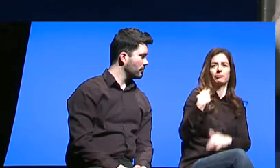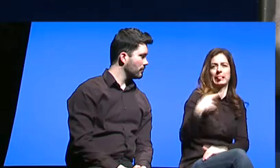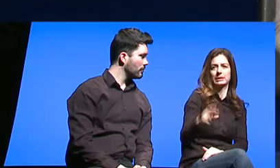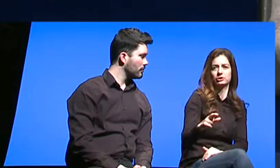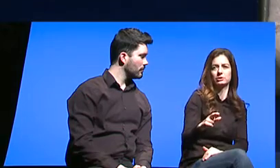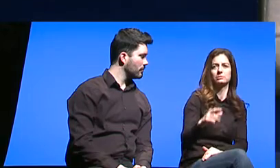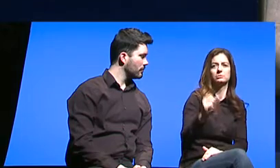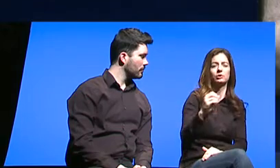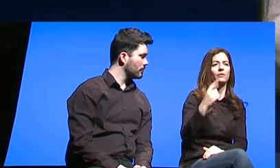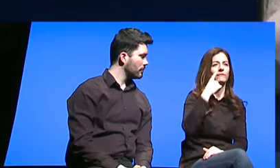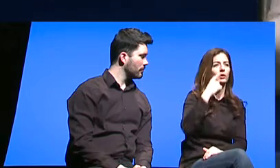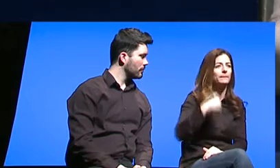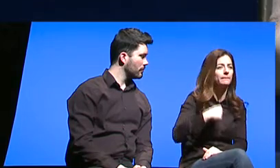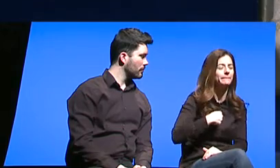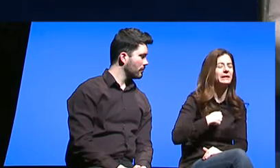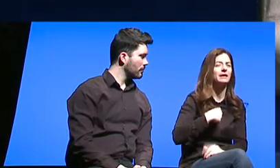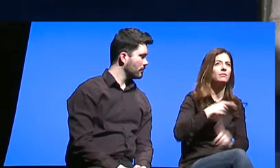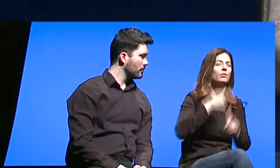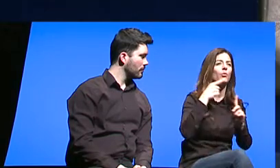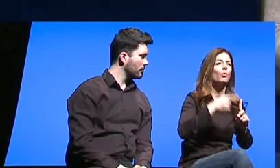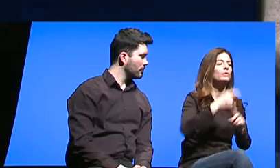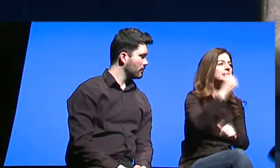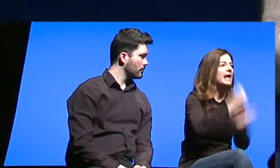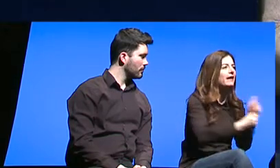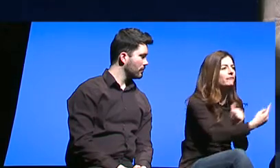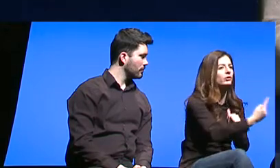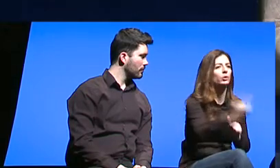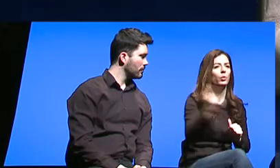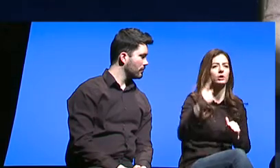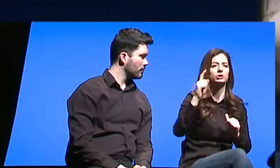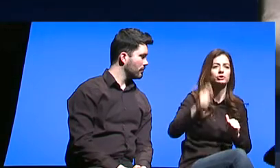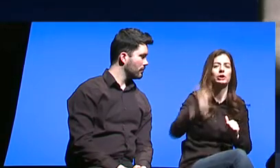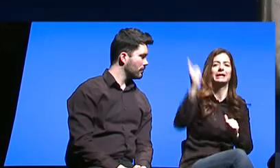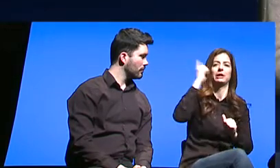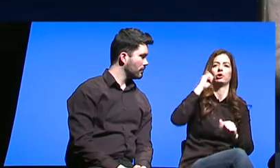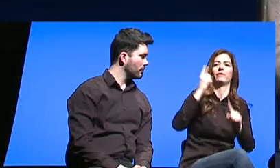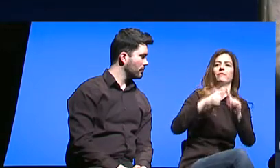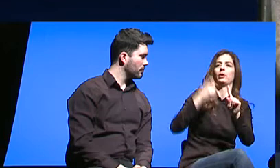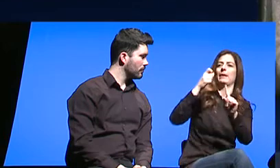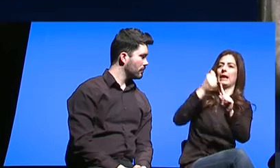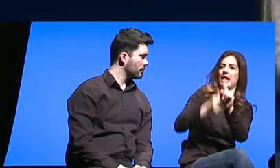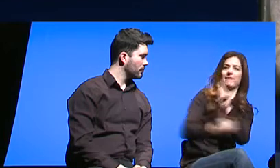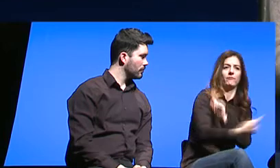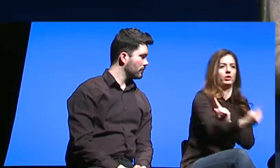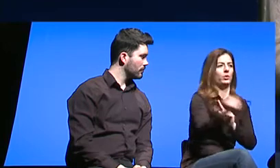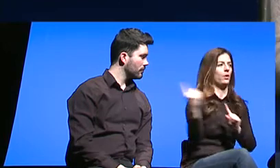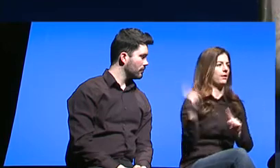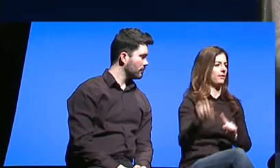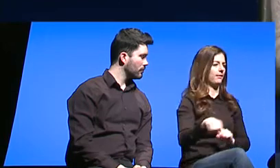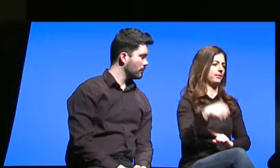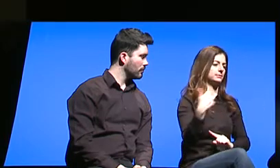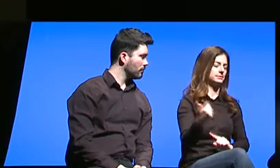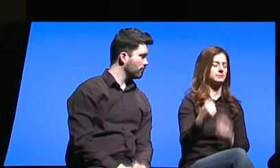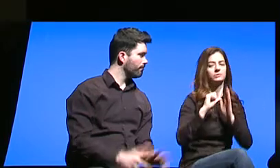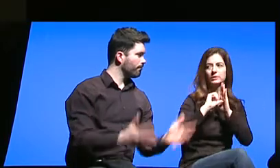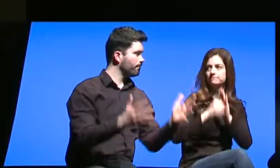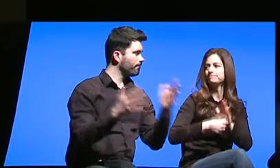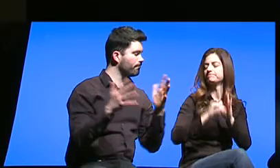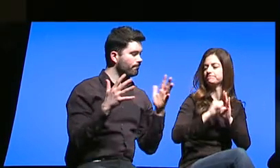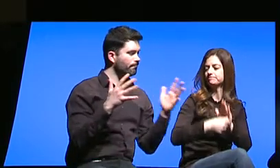it's about everyone, right? Everyone needs to hear from everyone else. That's the point I keep belaboring.